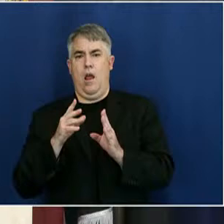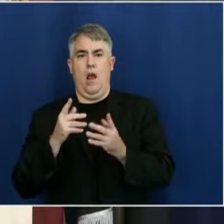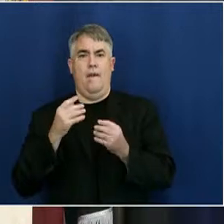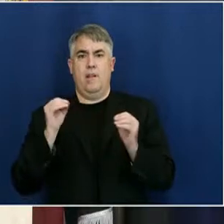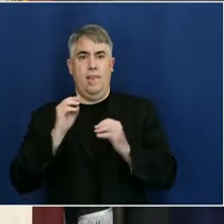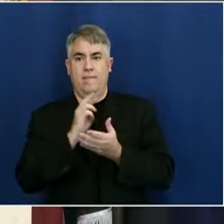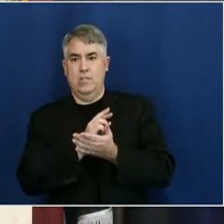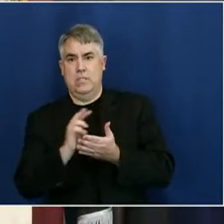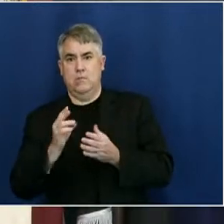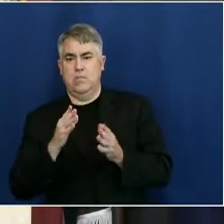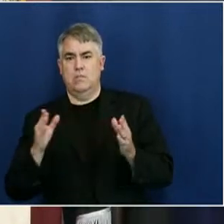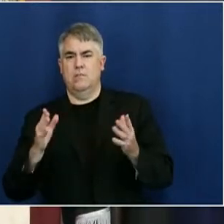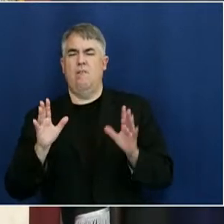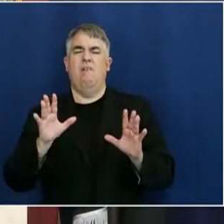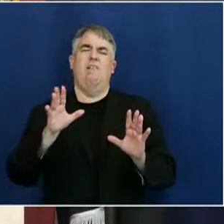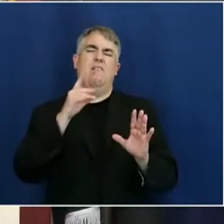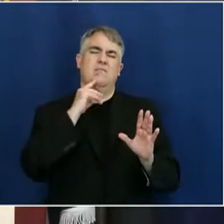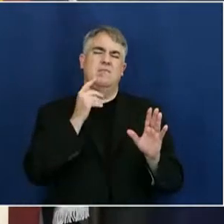Dr. Wooten address that.